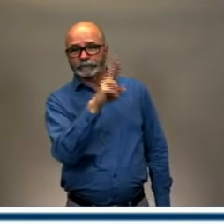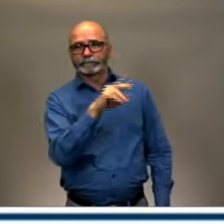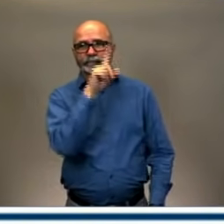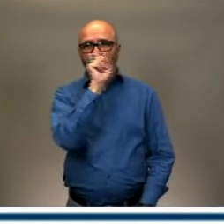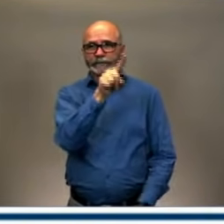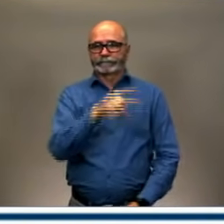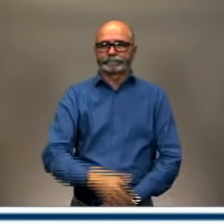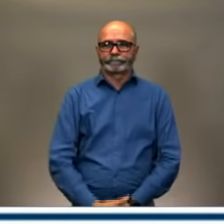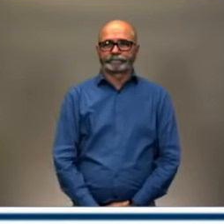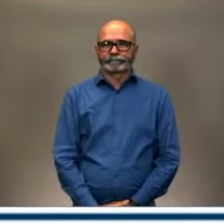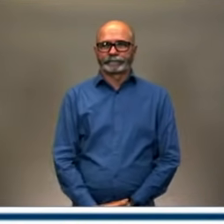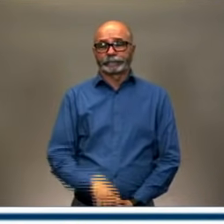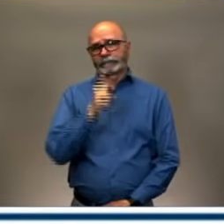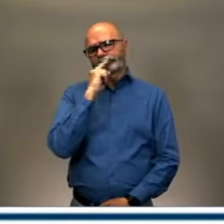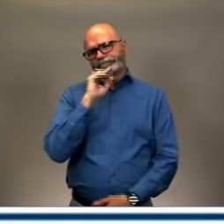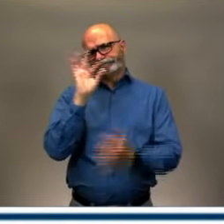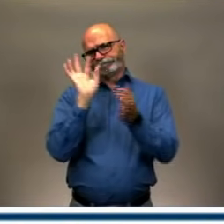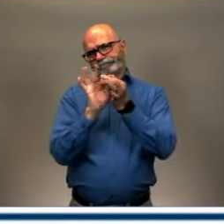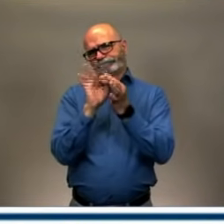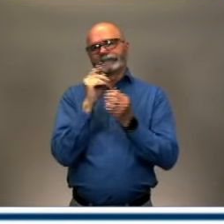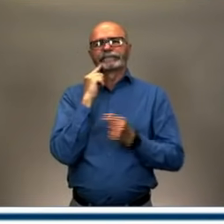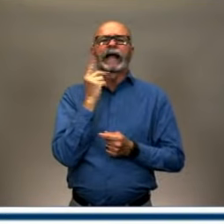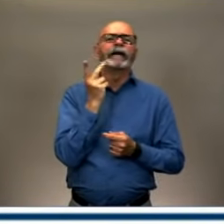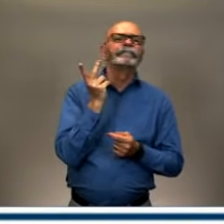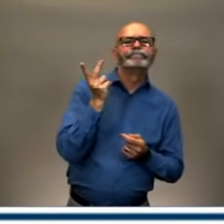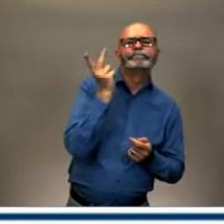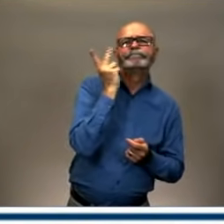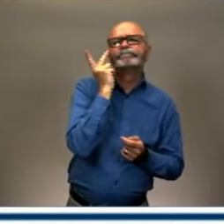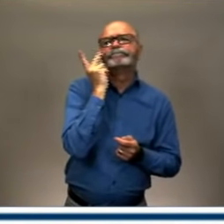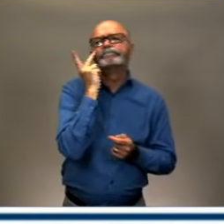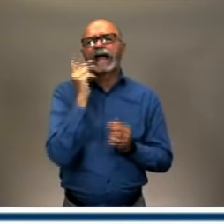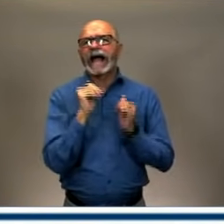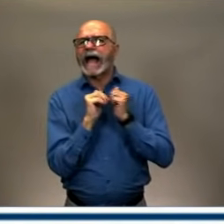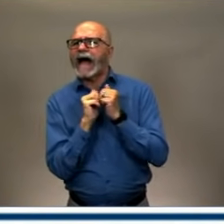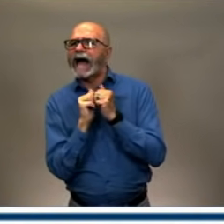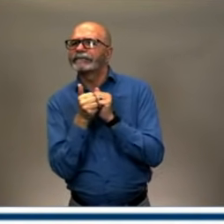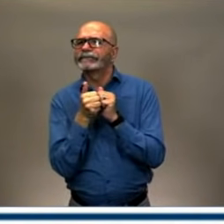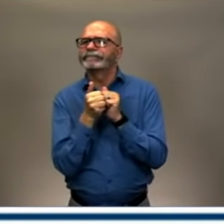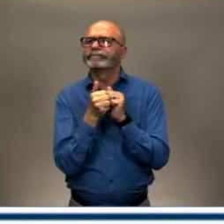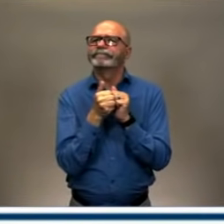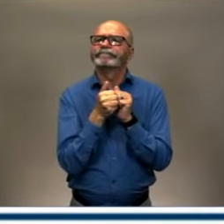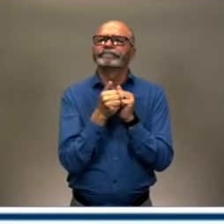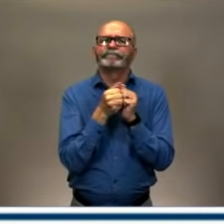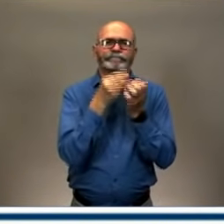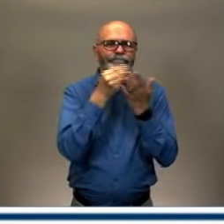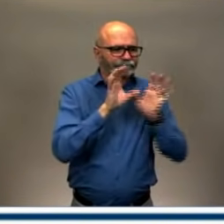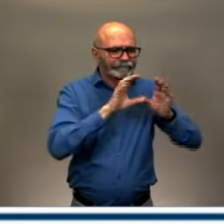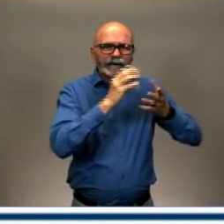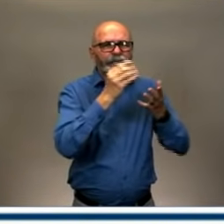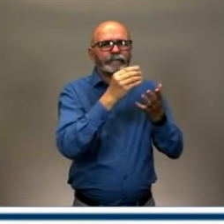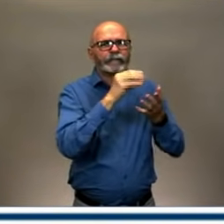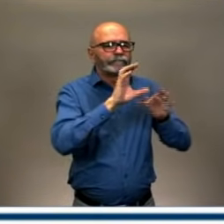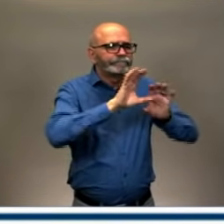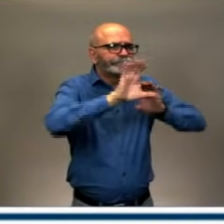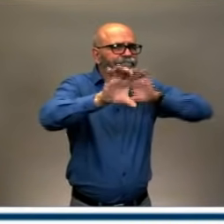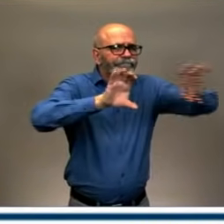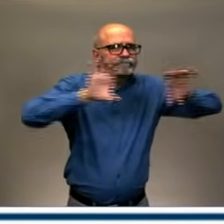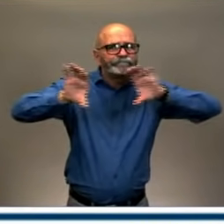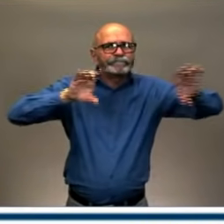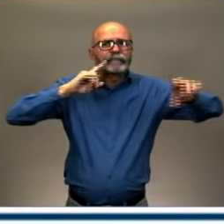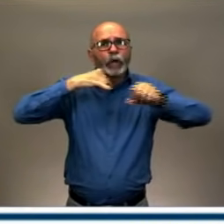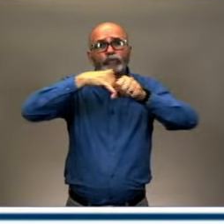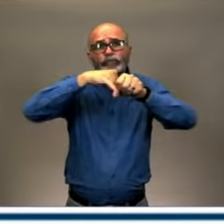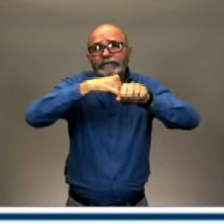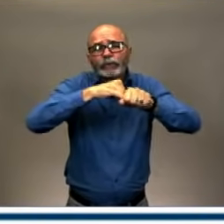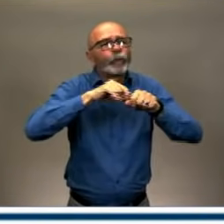about these pilot efforts to look at alternative distribution methods, I presume you're thinking about things like pharmacies and doctors' offices, could